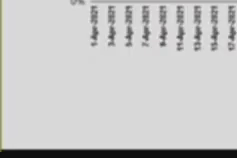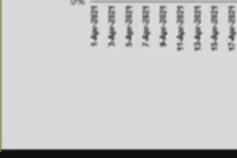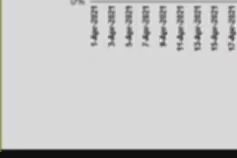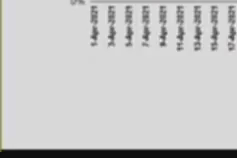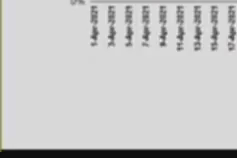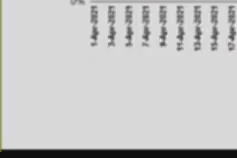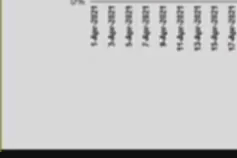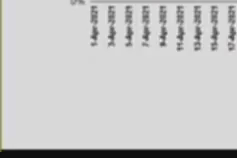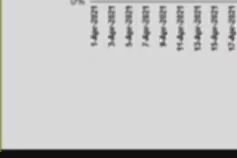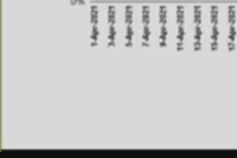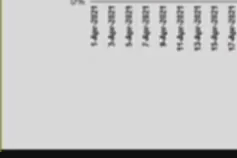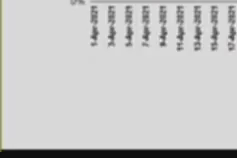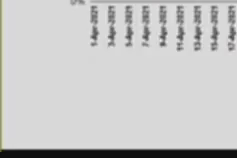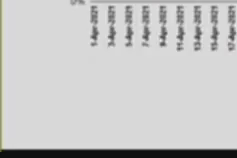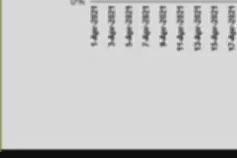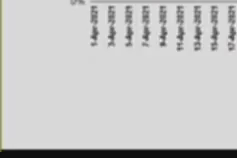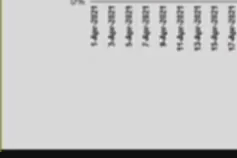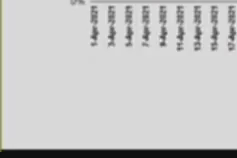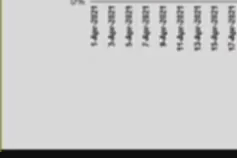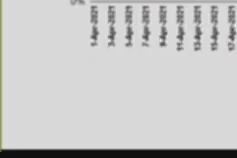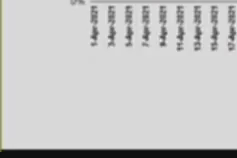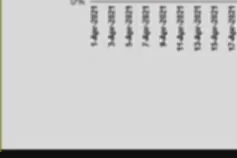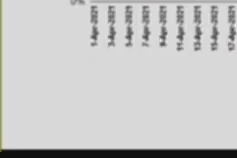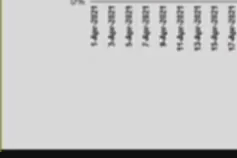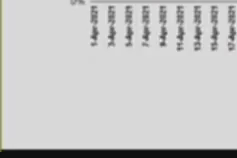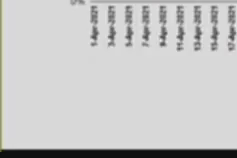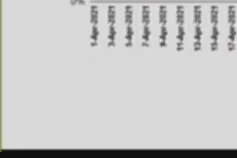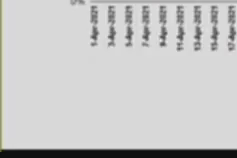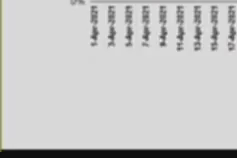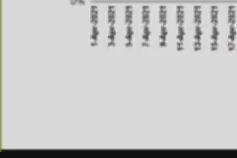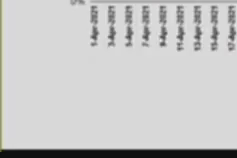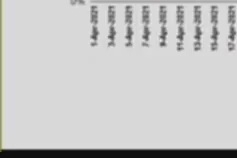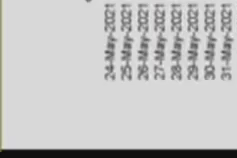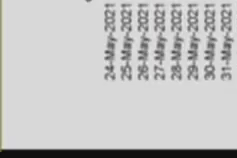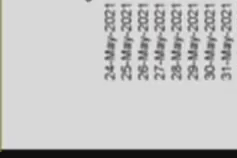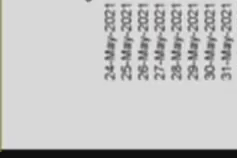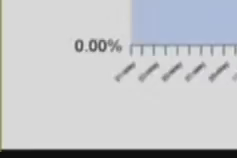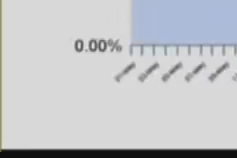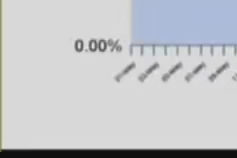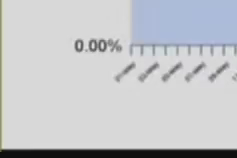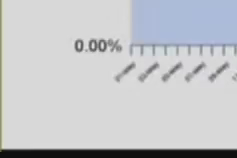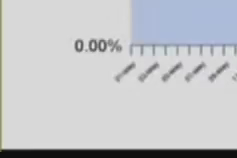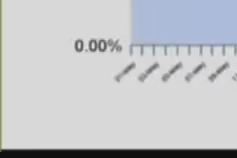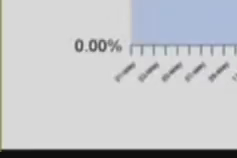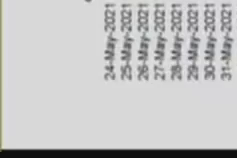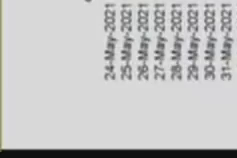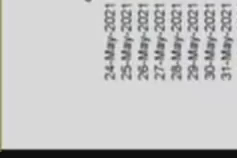persons who are very ill in the parallel healthcare system.